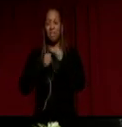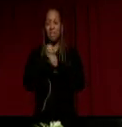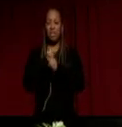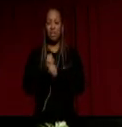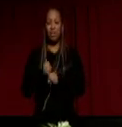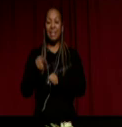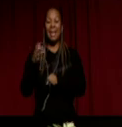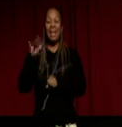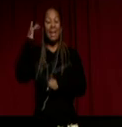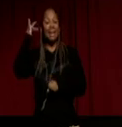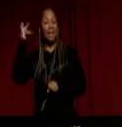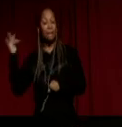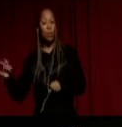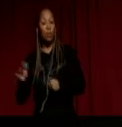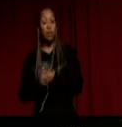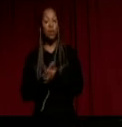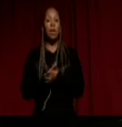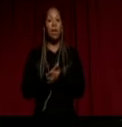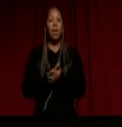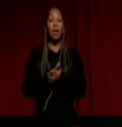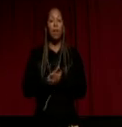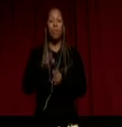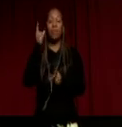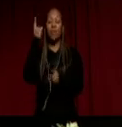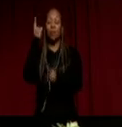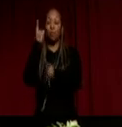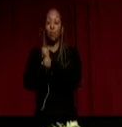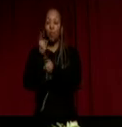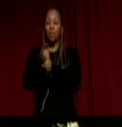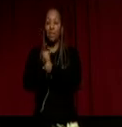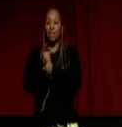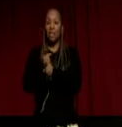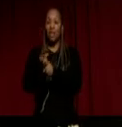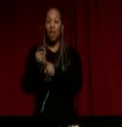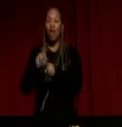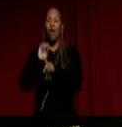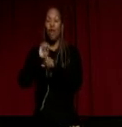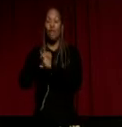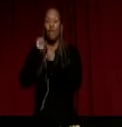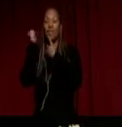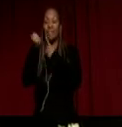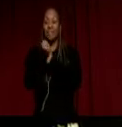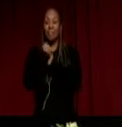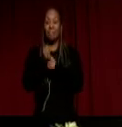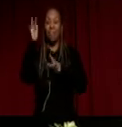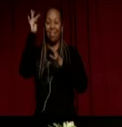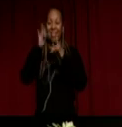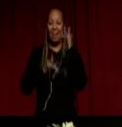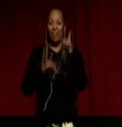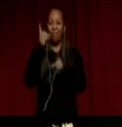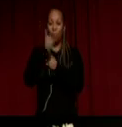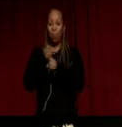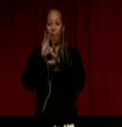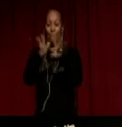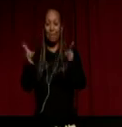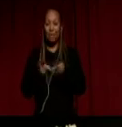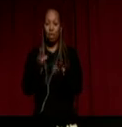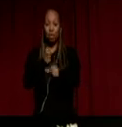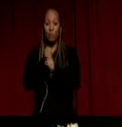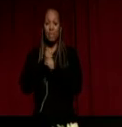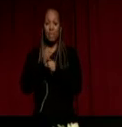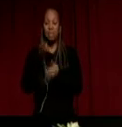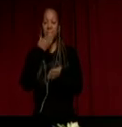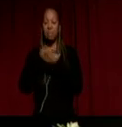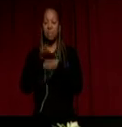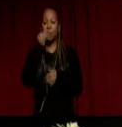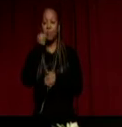Oakland, California, and when they corrected for the environmental hazards, the lack of the right places to get food,